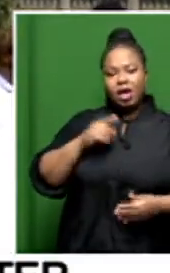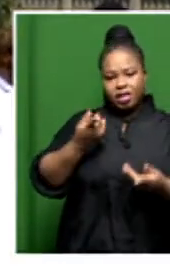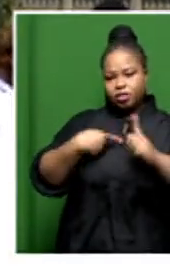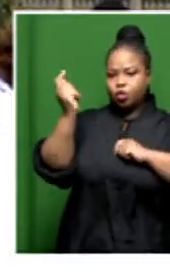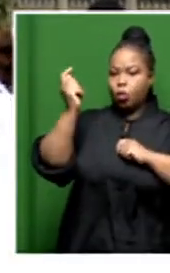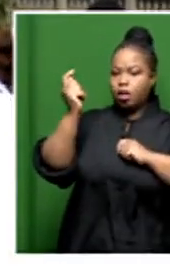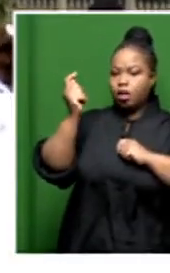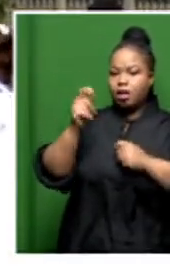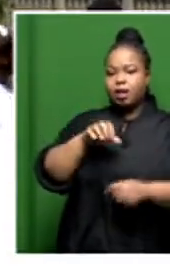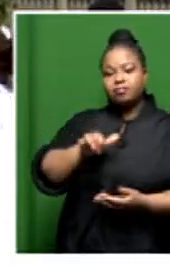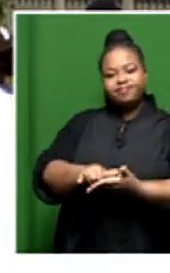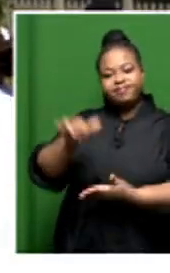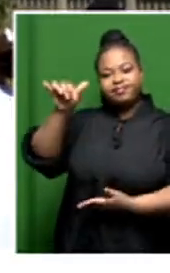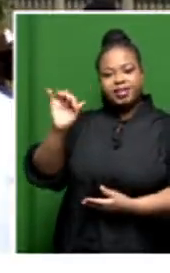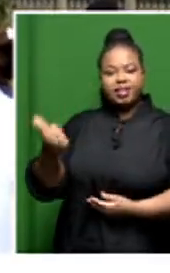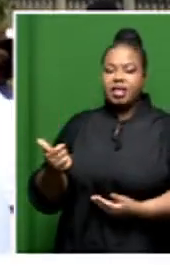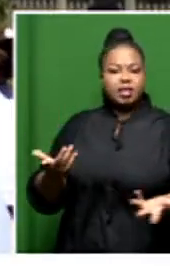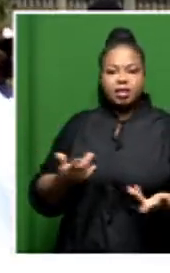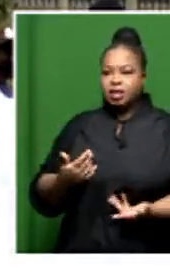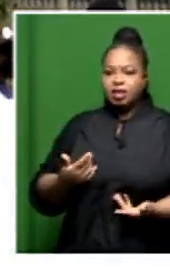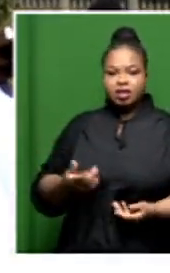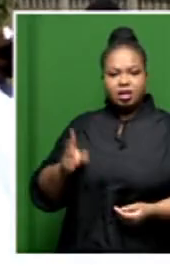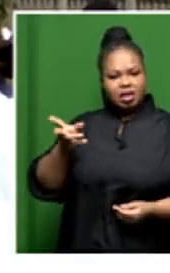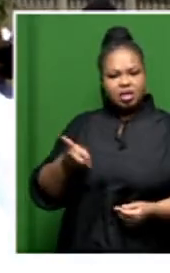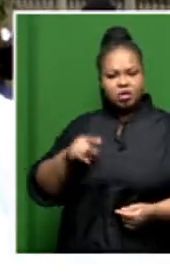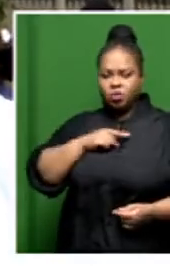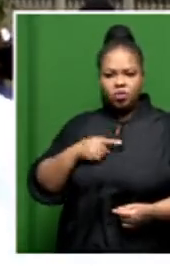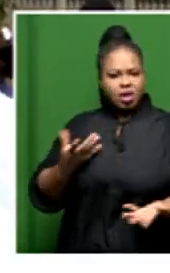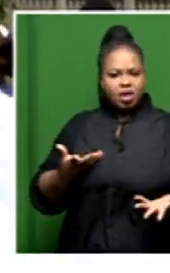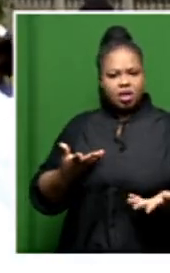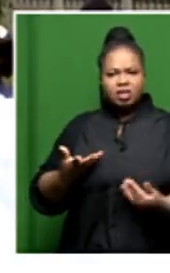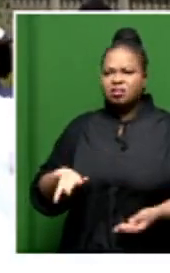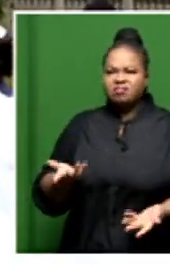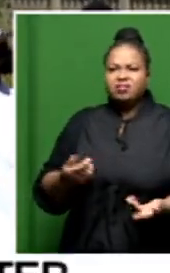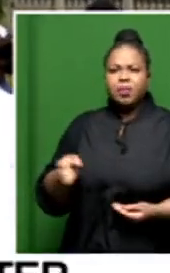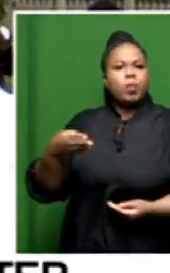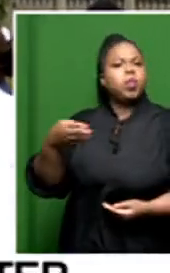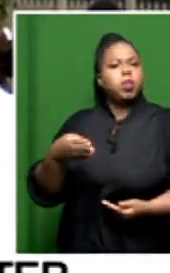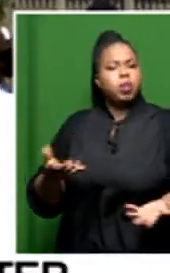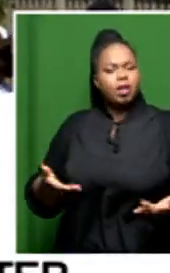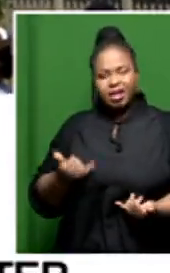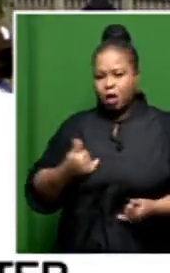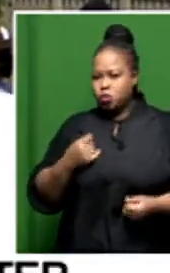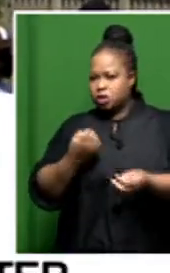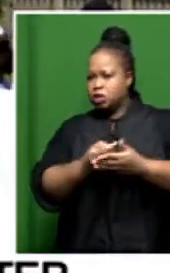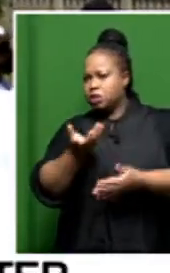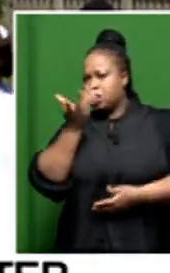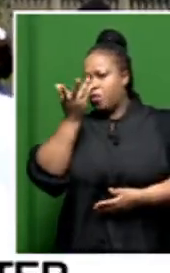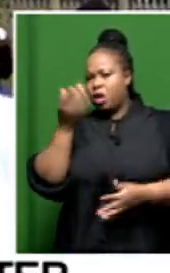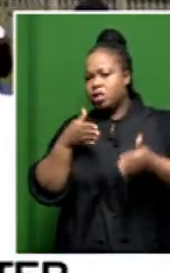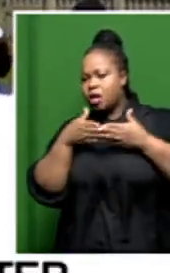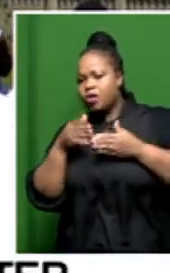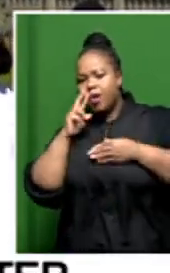airline. After then, he does a due diligence, which is not taking off. So he's in the corners, in dark